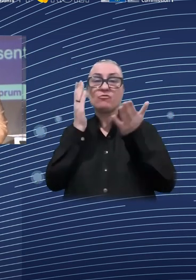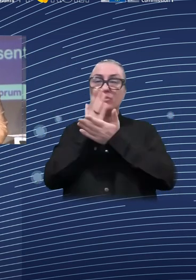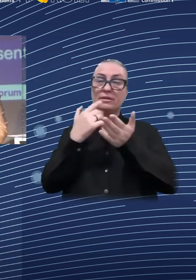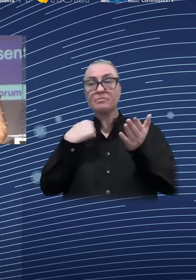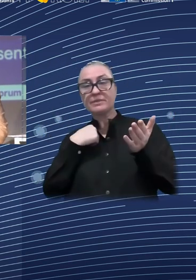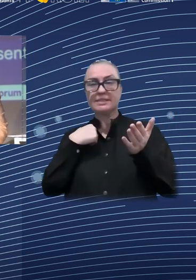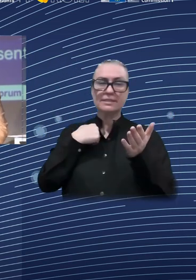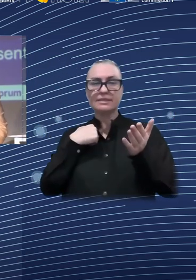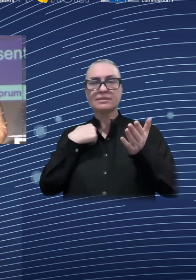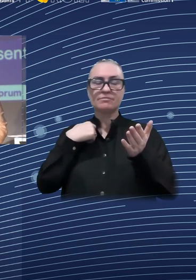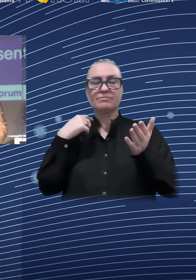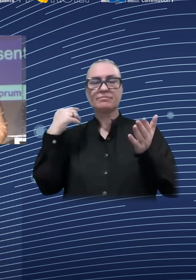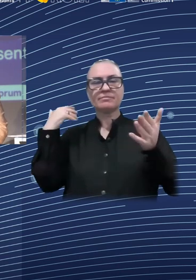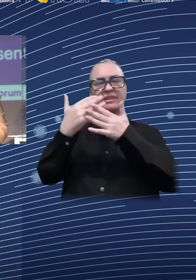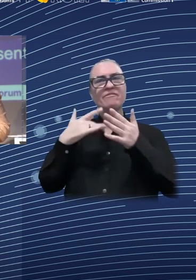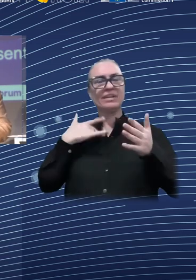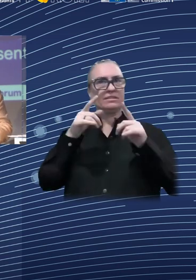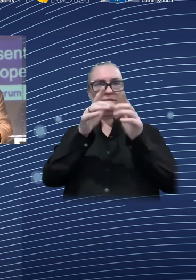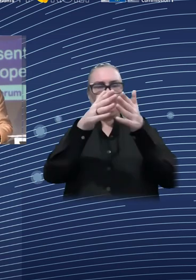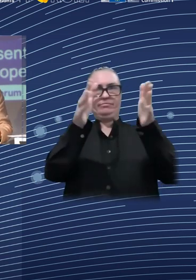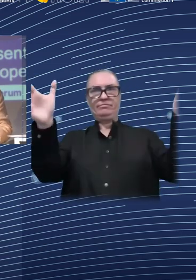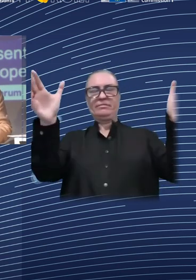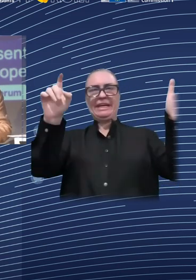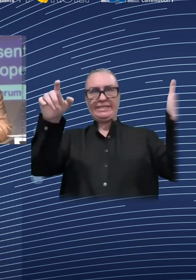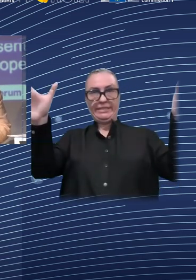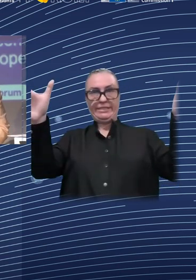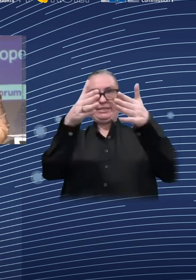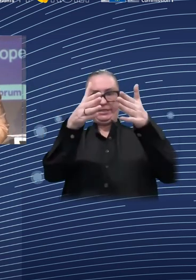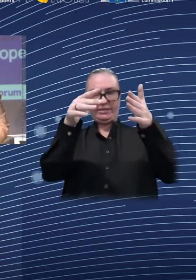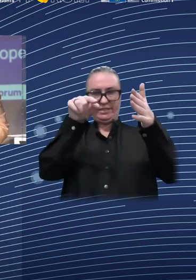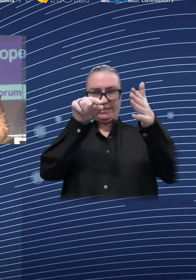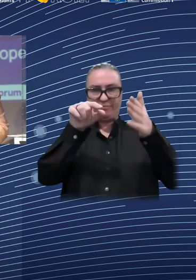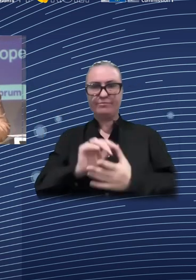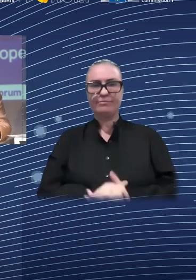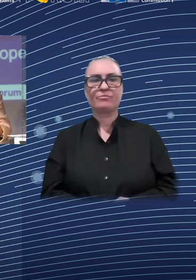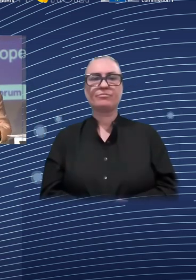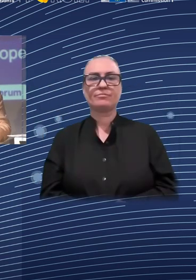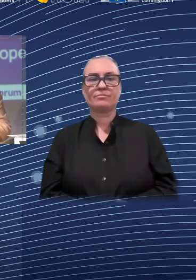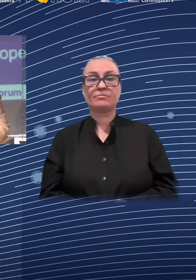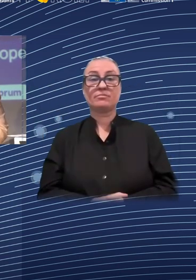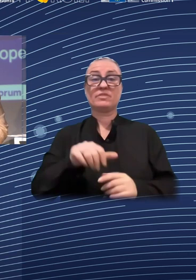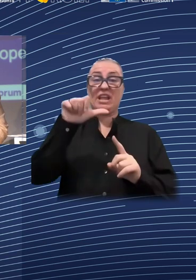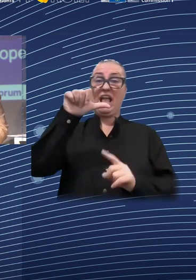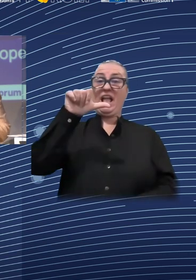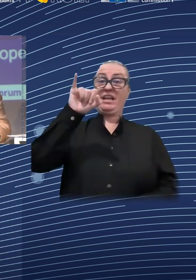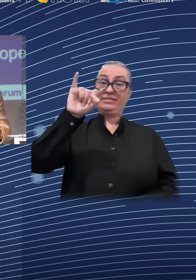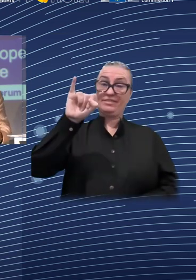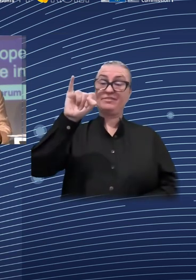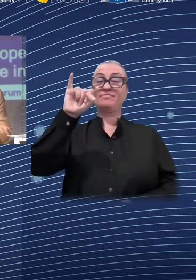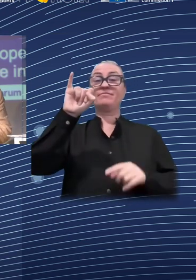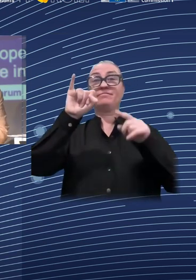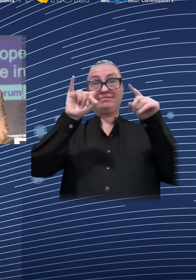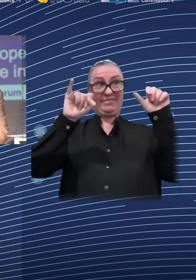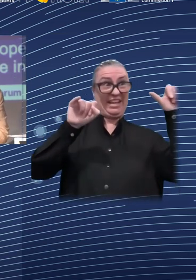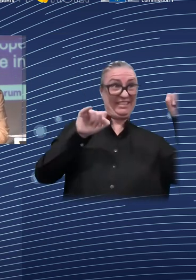are mature, some of them are just in the hype of expectations as this is a generative AI, or namely we